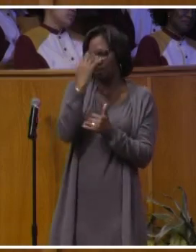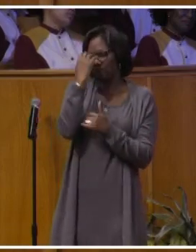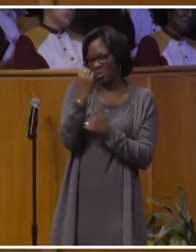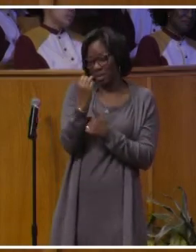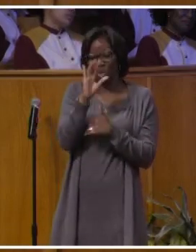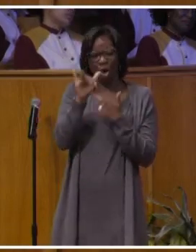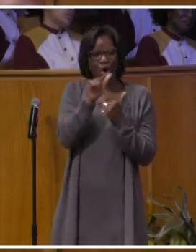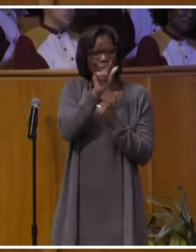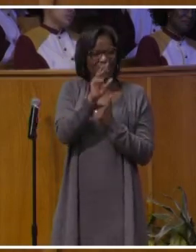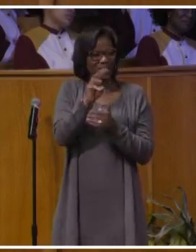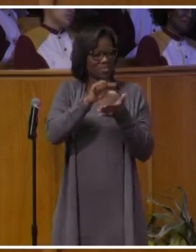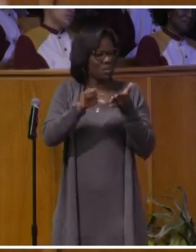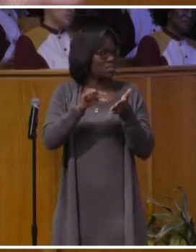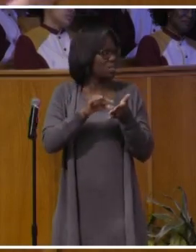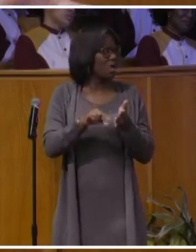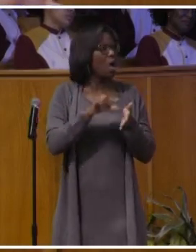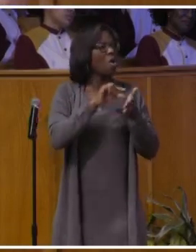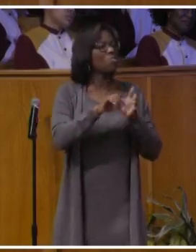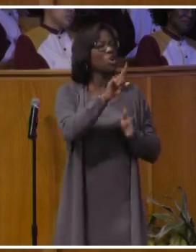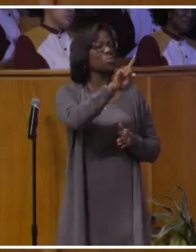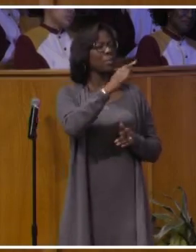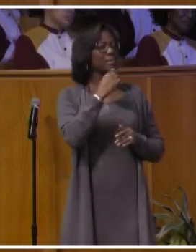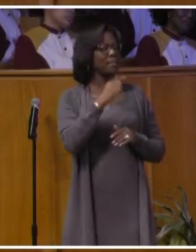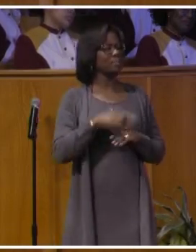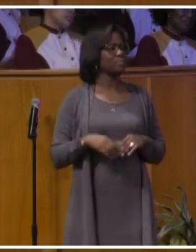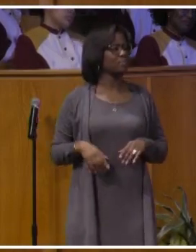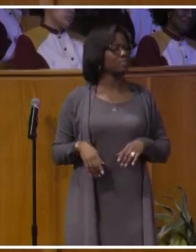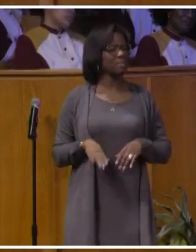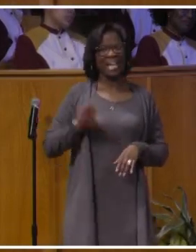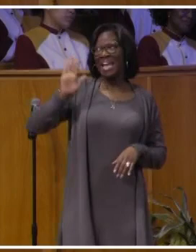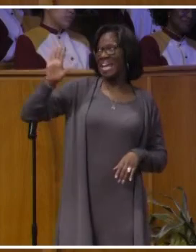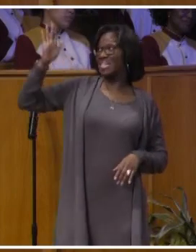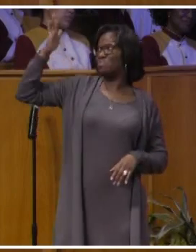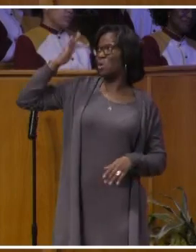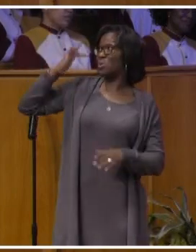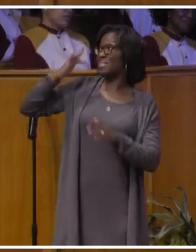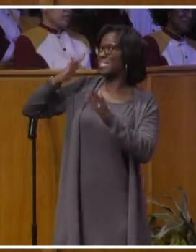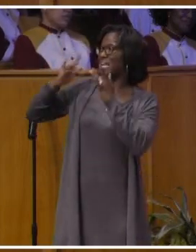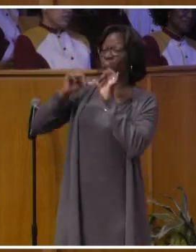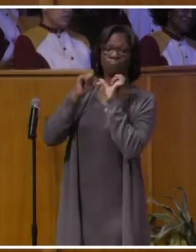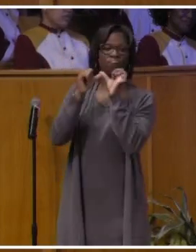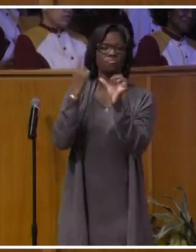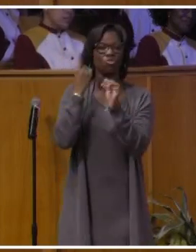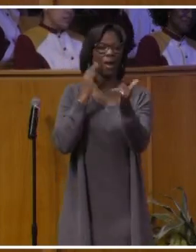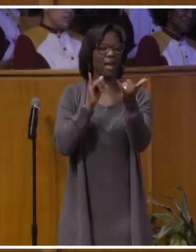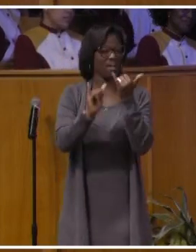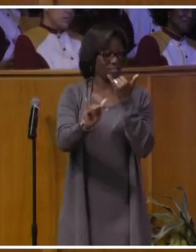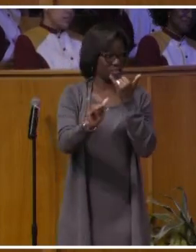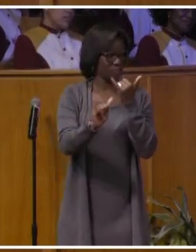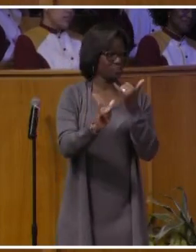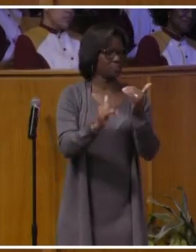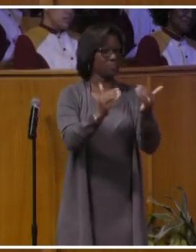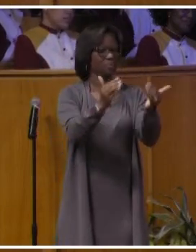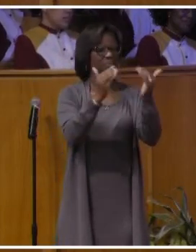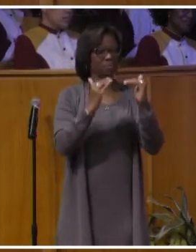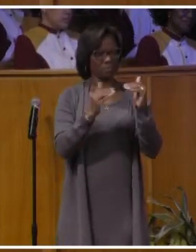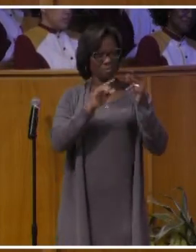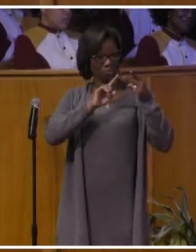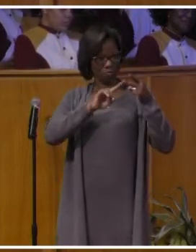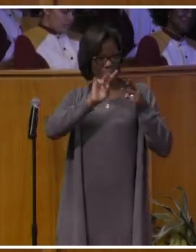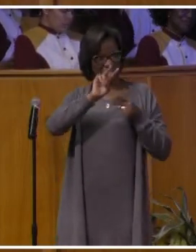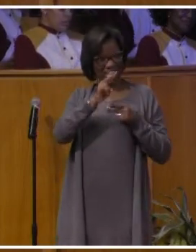26. Verse 1, His mercy endures forever. Verse